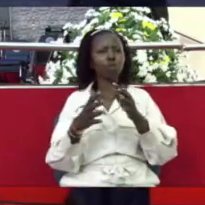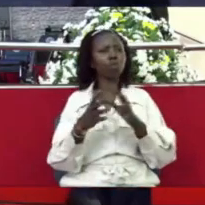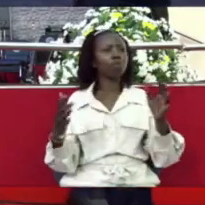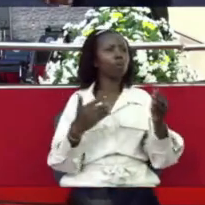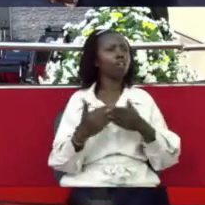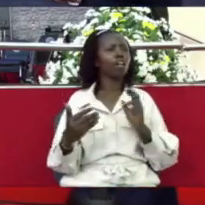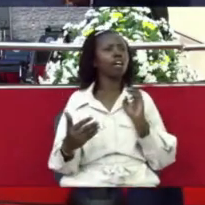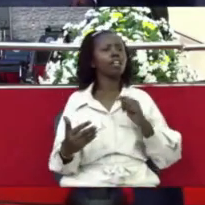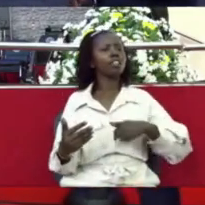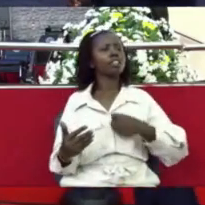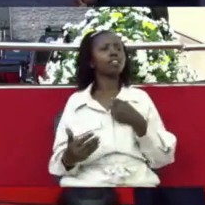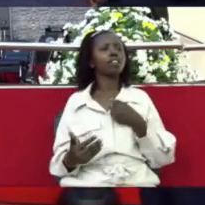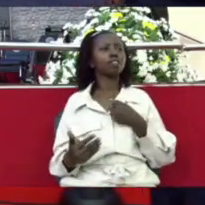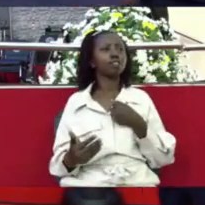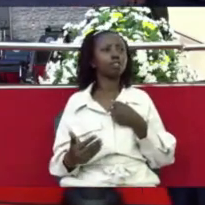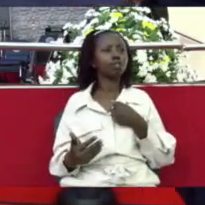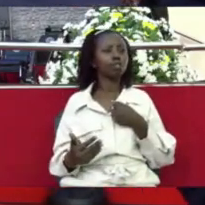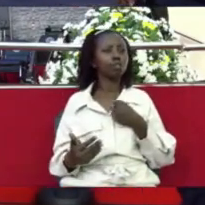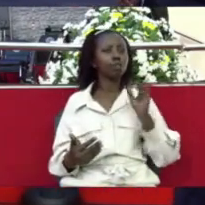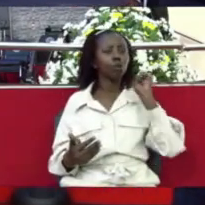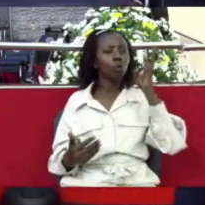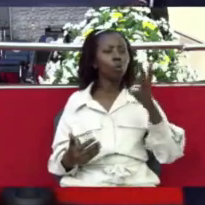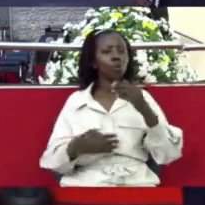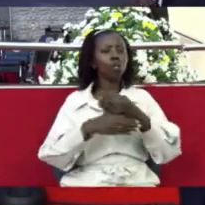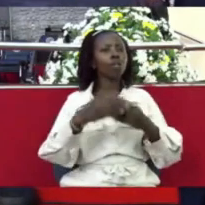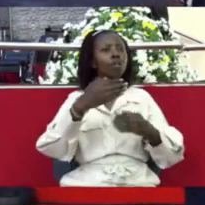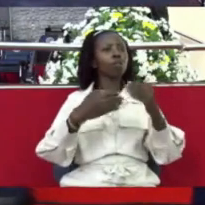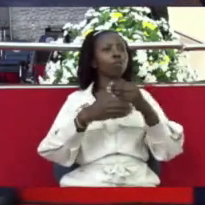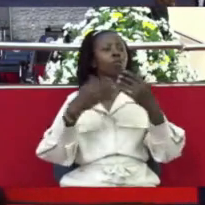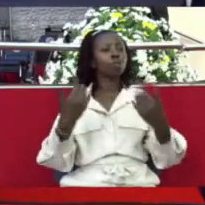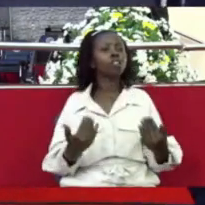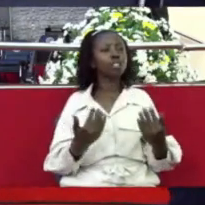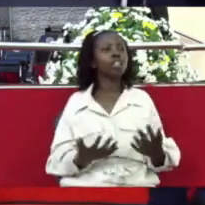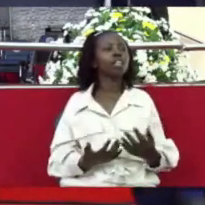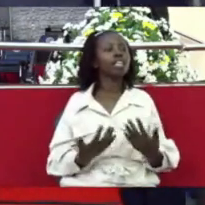ourselves. Be willing to build the things that are going to impact our grandchildren.